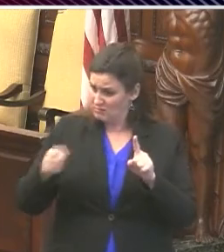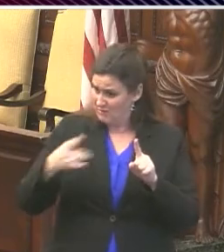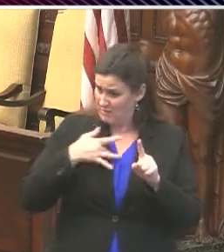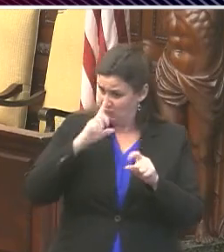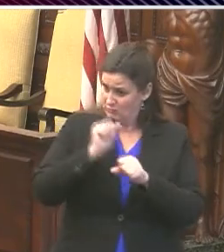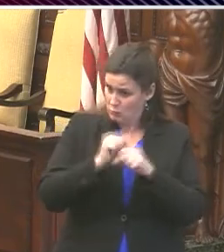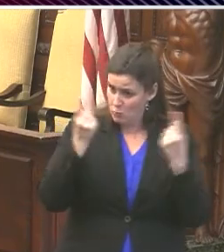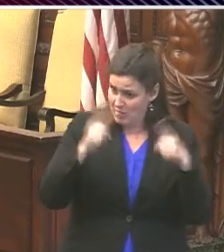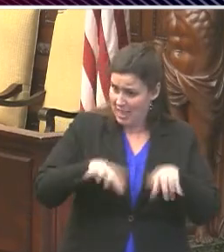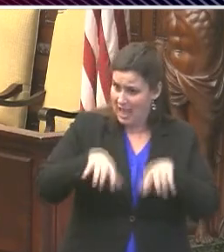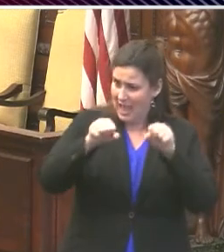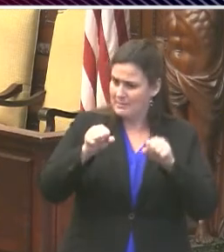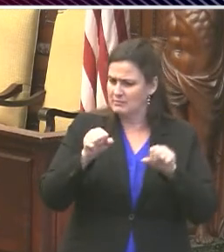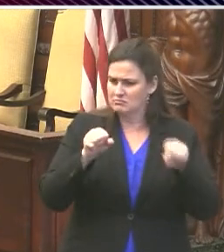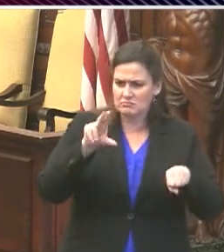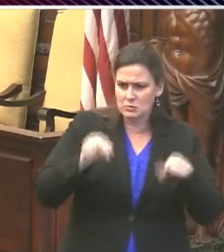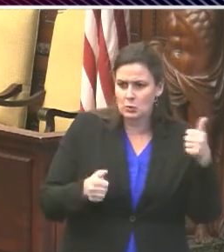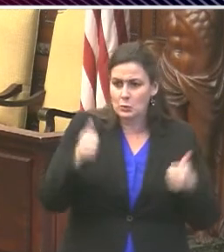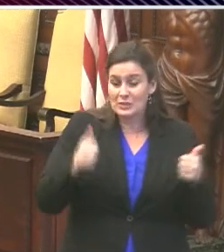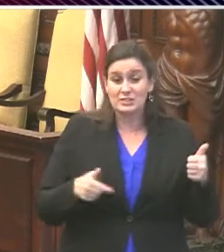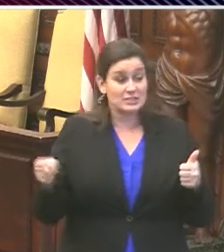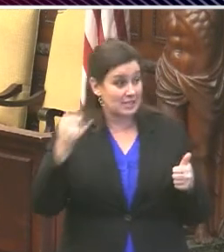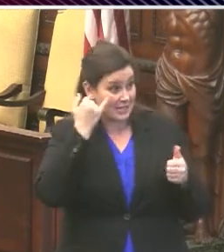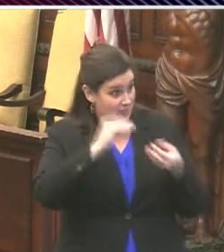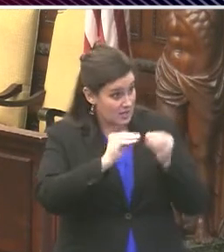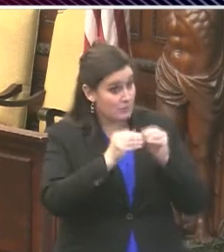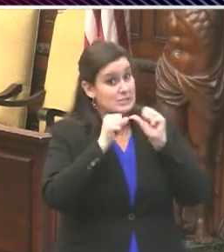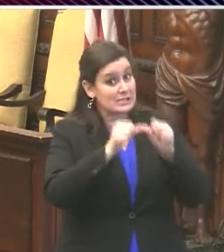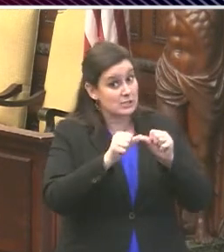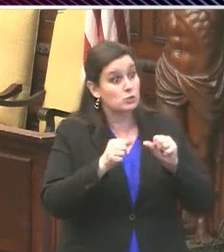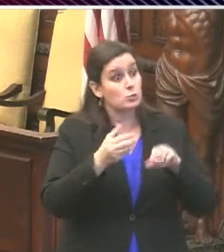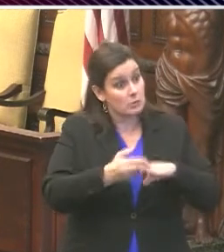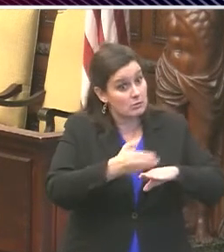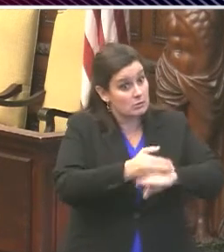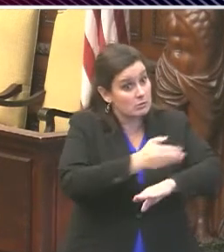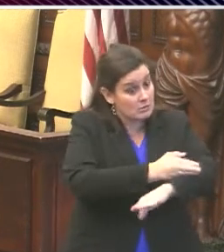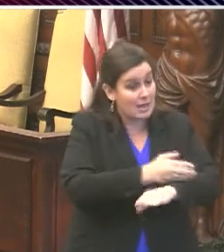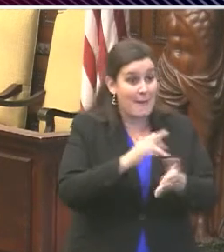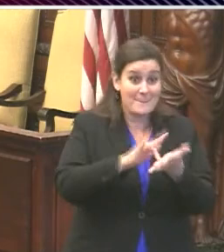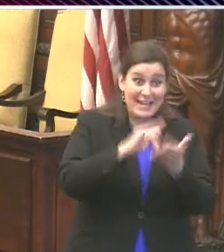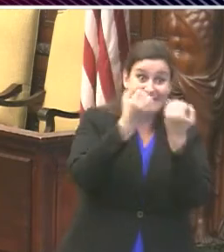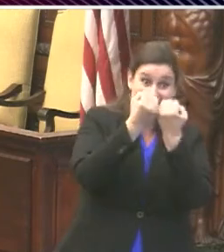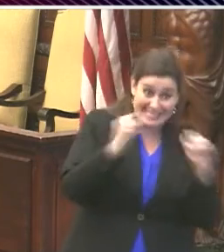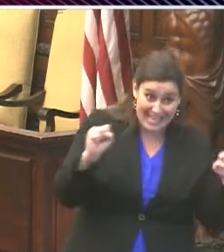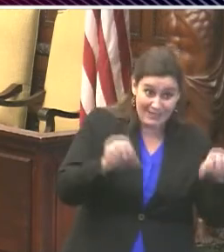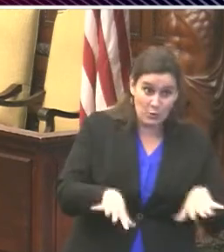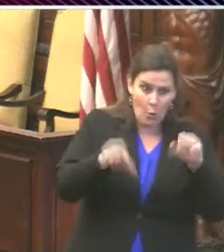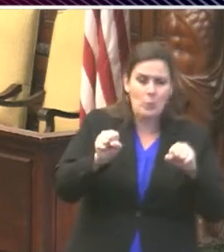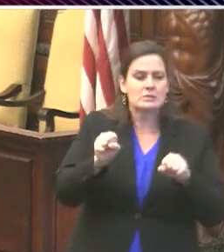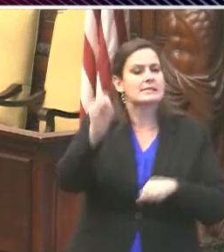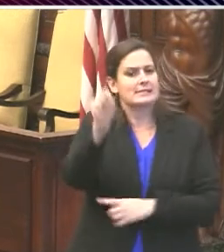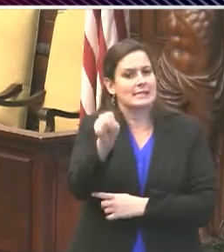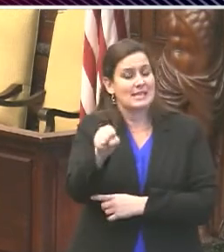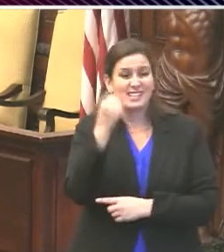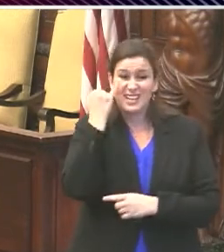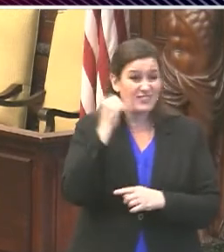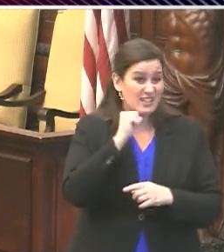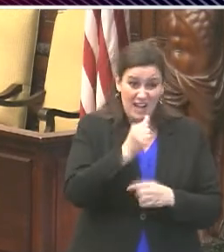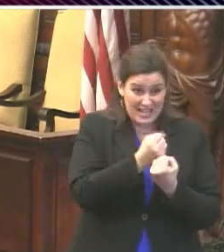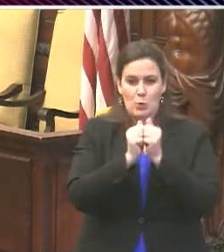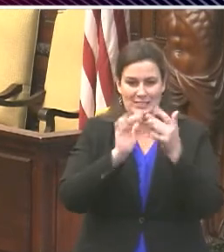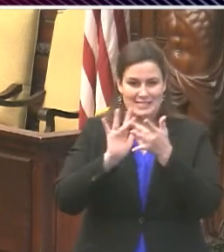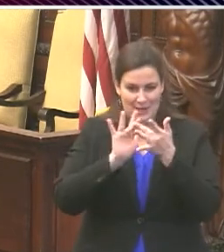on this year? If the numbers continue to improve and it's medically safe to do it, yeah. And if it's not medically safe to do it,